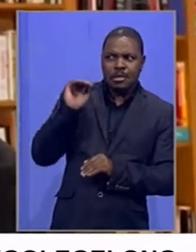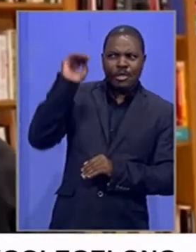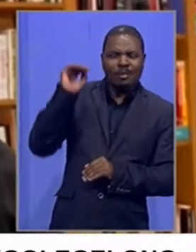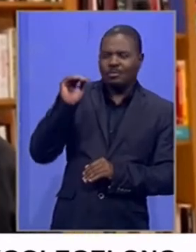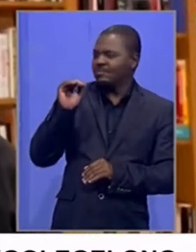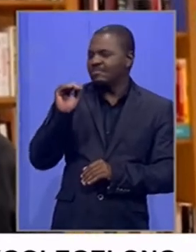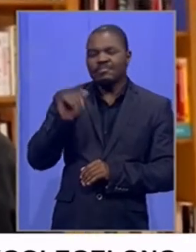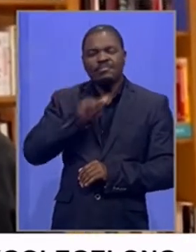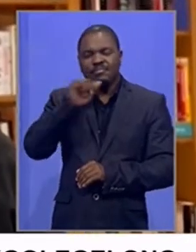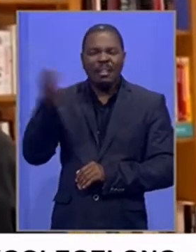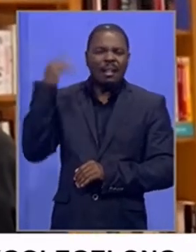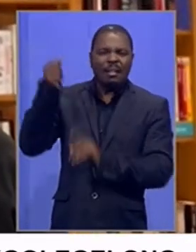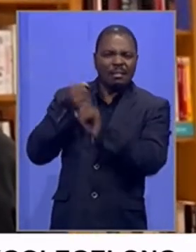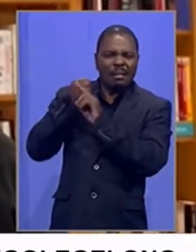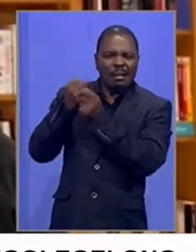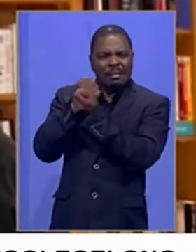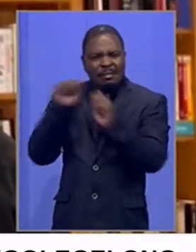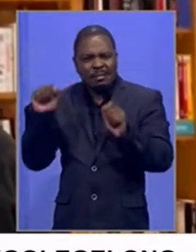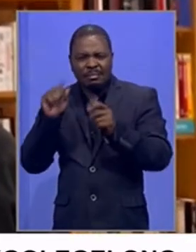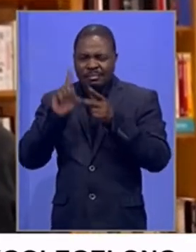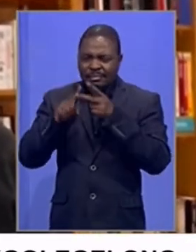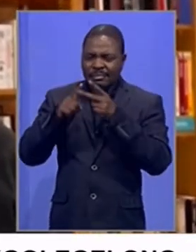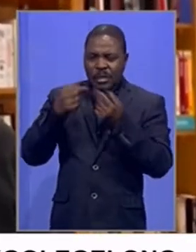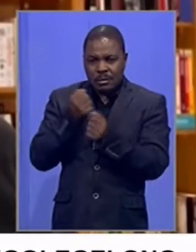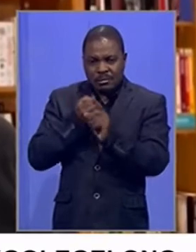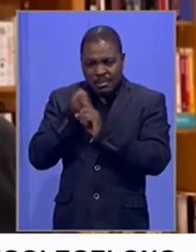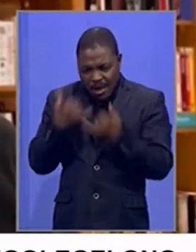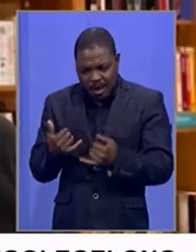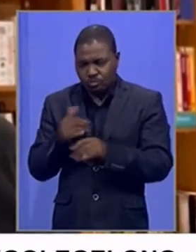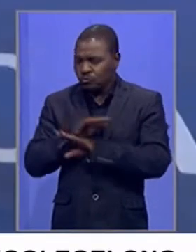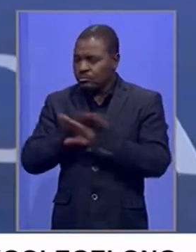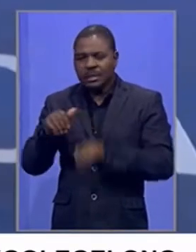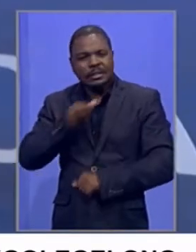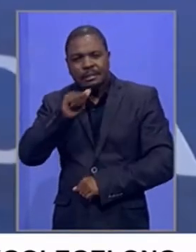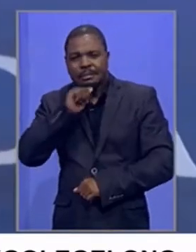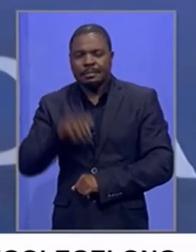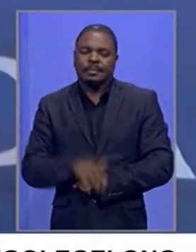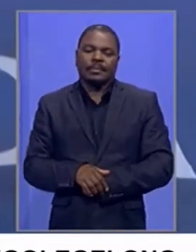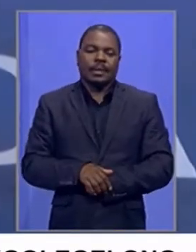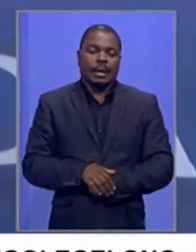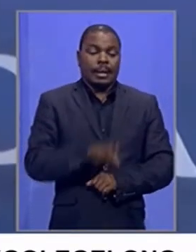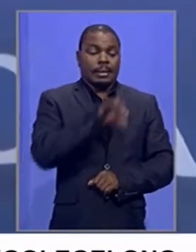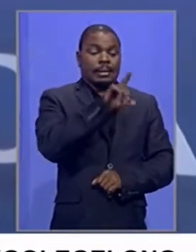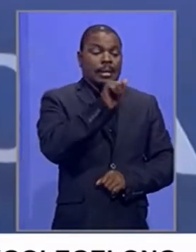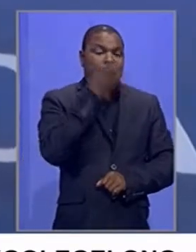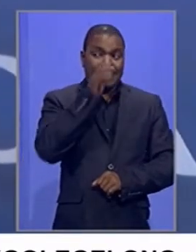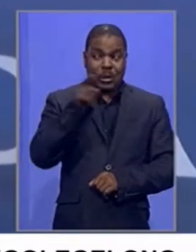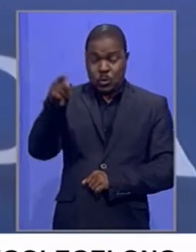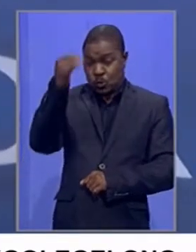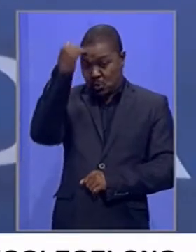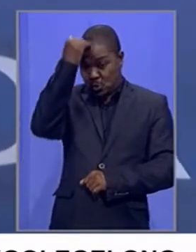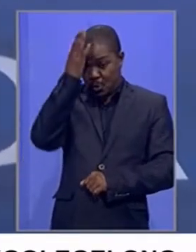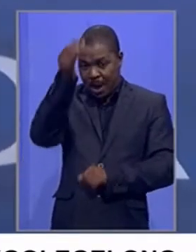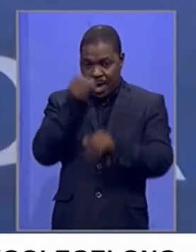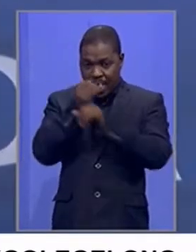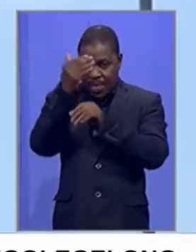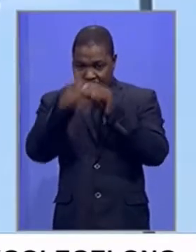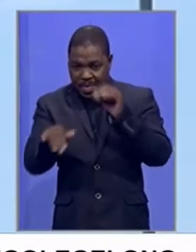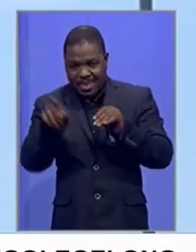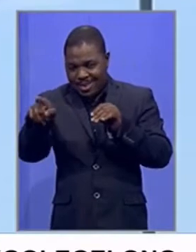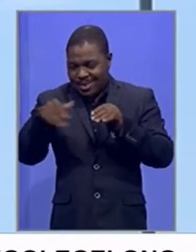on the role that they might have played in the past or the role that they are currently playing. DA ya re parole ya ga Zuma e rebotswe ka go